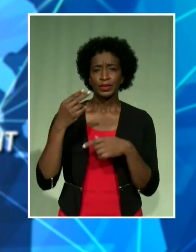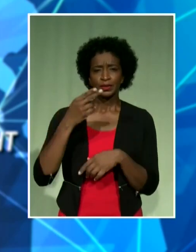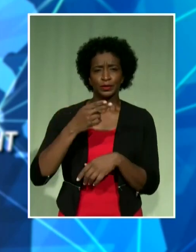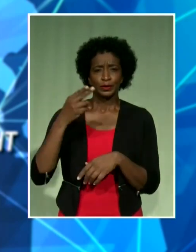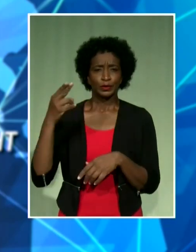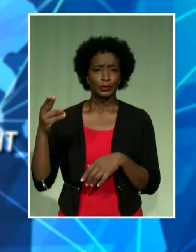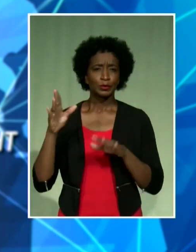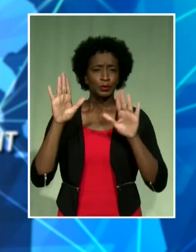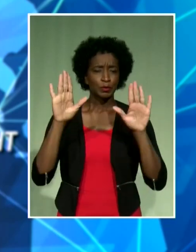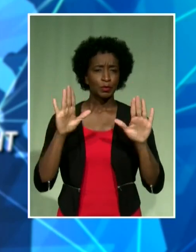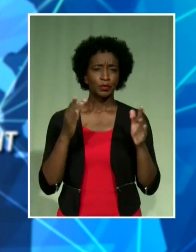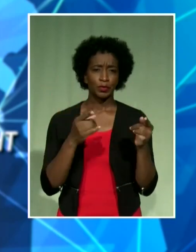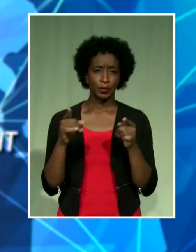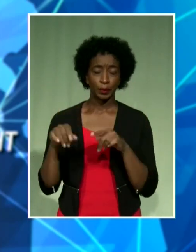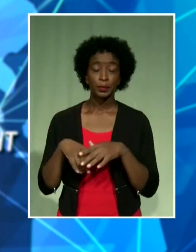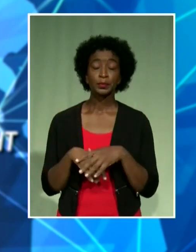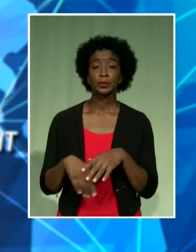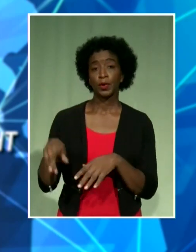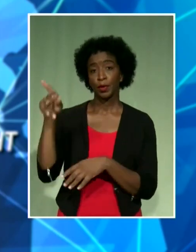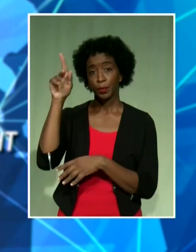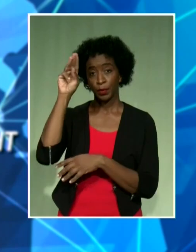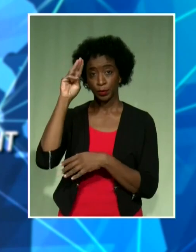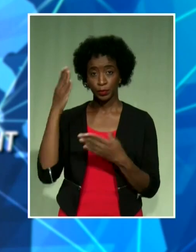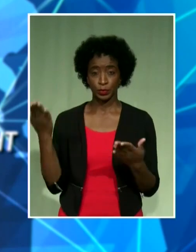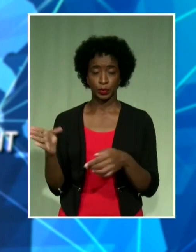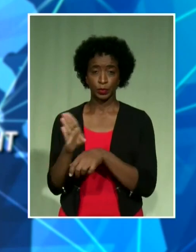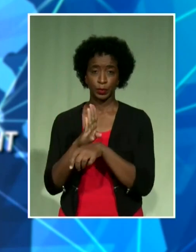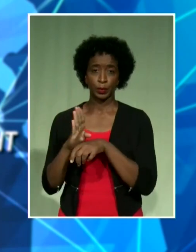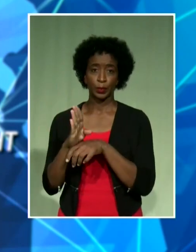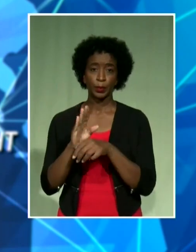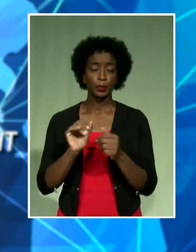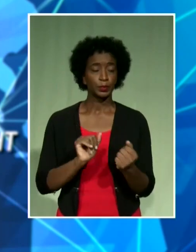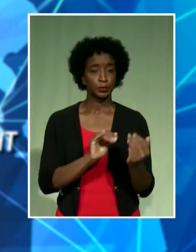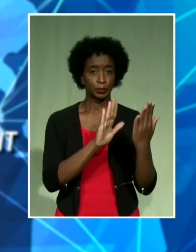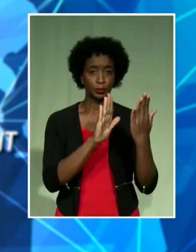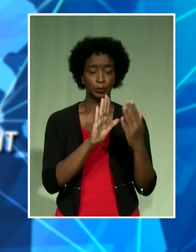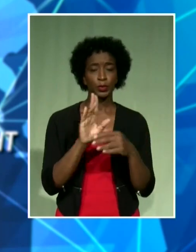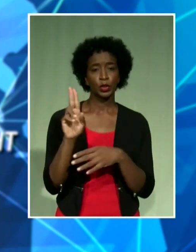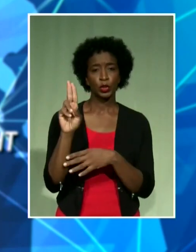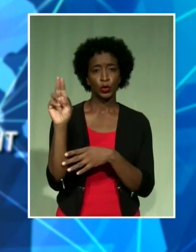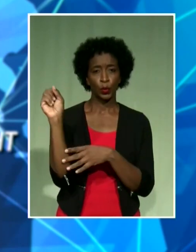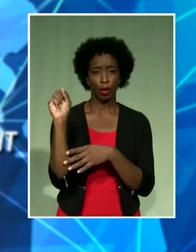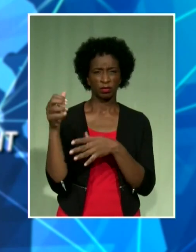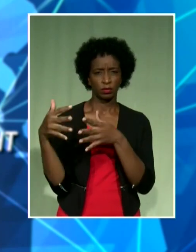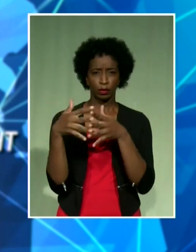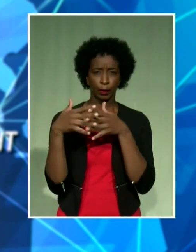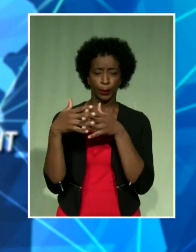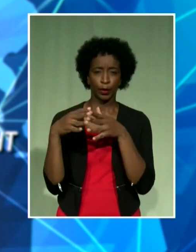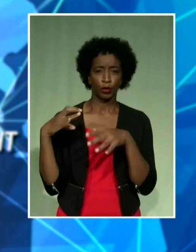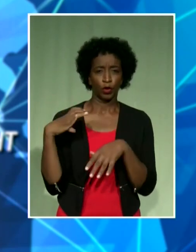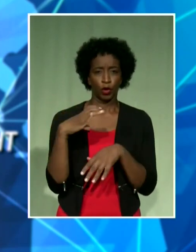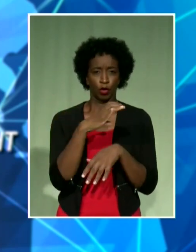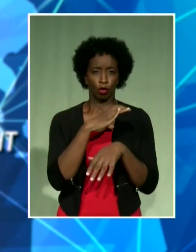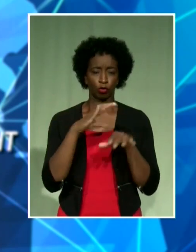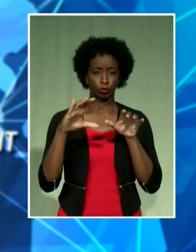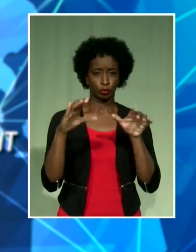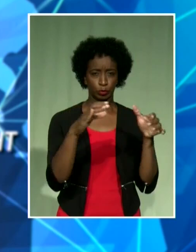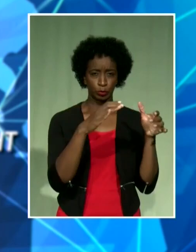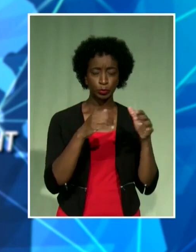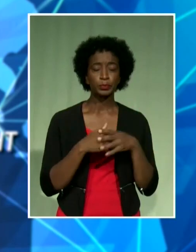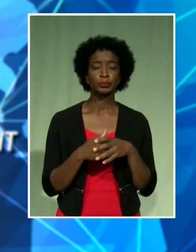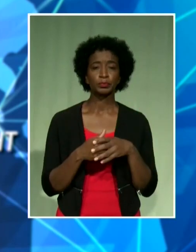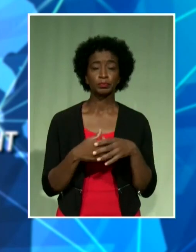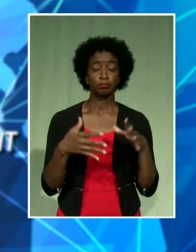Mia Motley appeared before a US Congressional Committee in defense of her country and the wider Caribbean's right to be free from